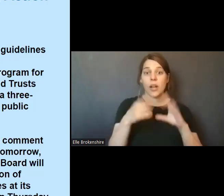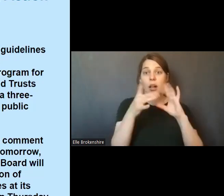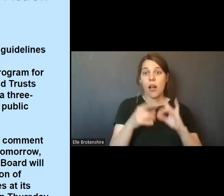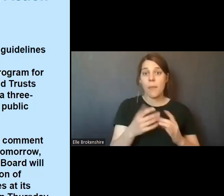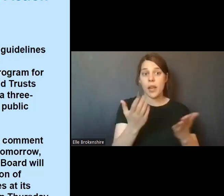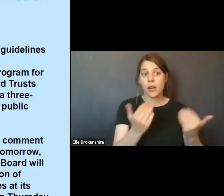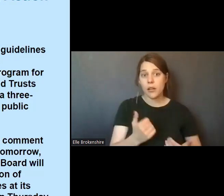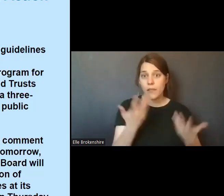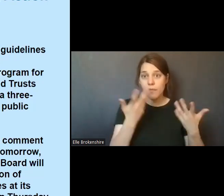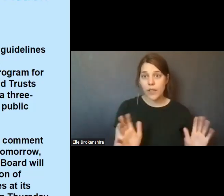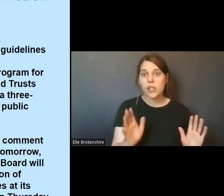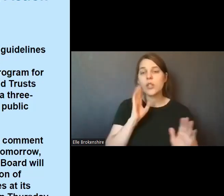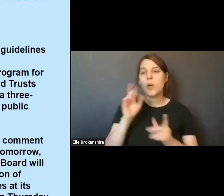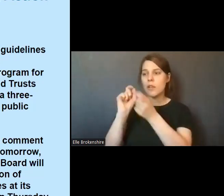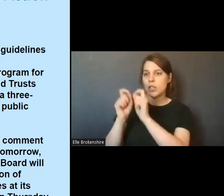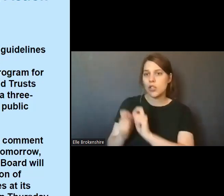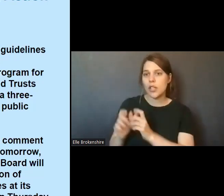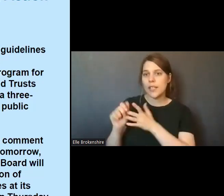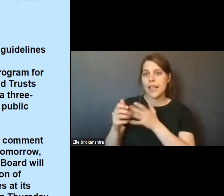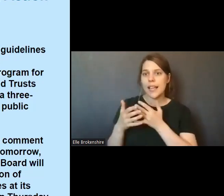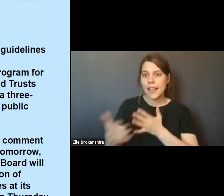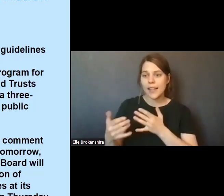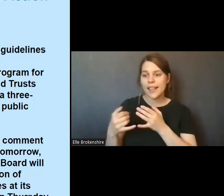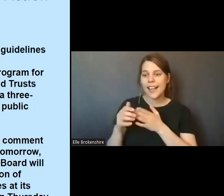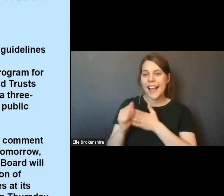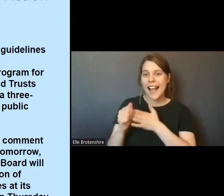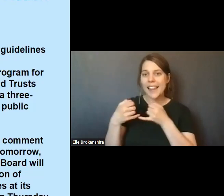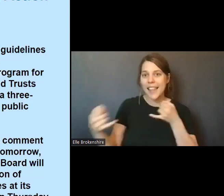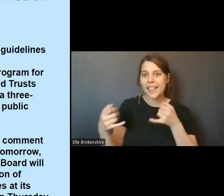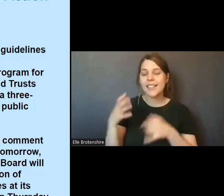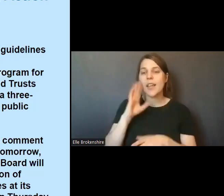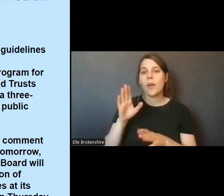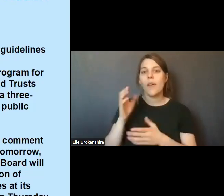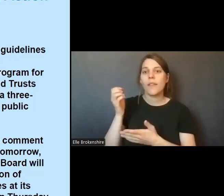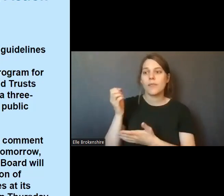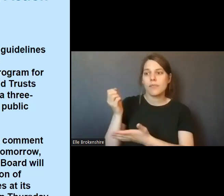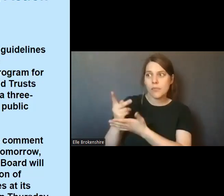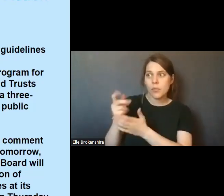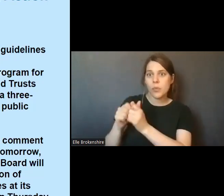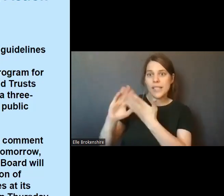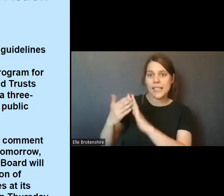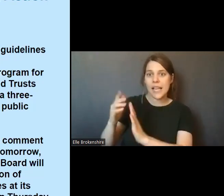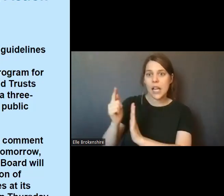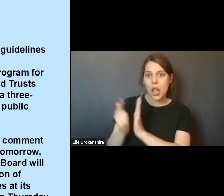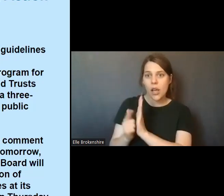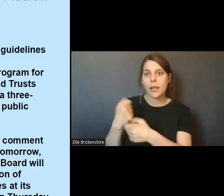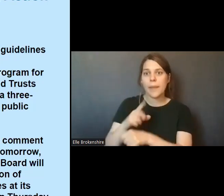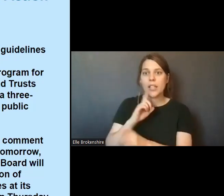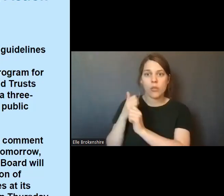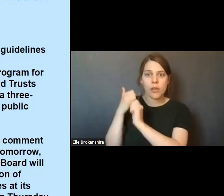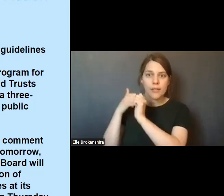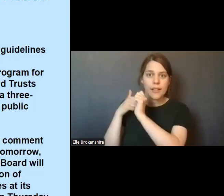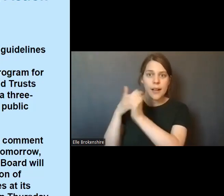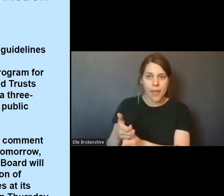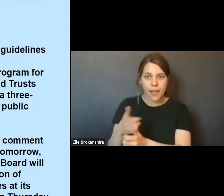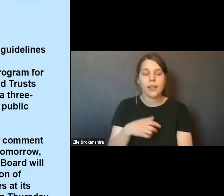appropriate adjustment to the guidelines and verify with city law that they are ARPA compliant. Final guidelines will be presented